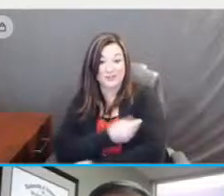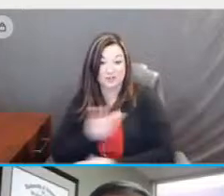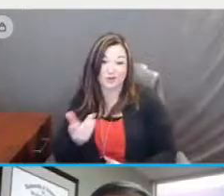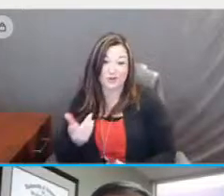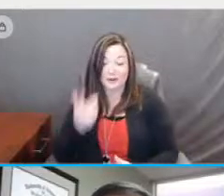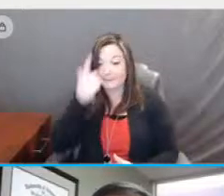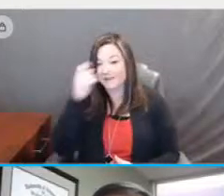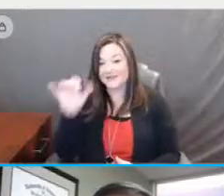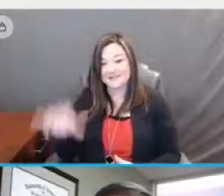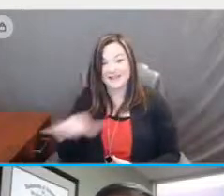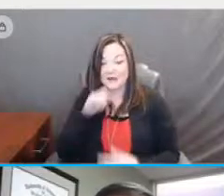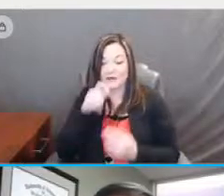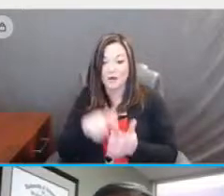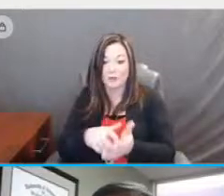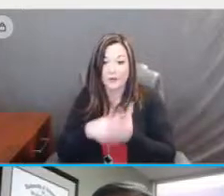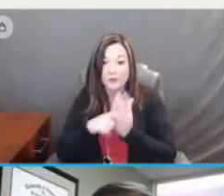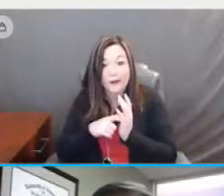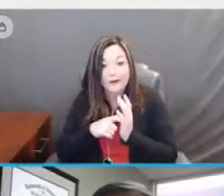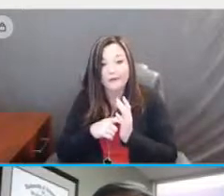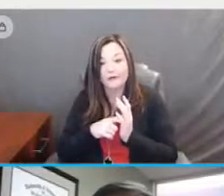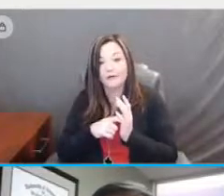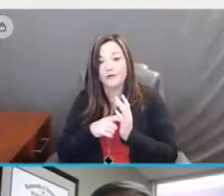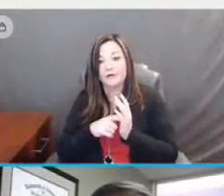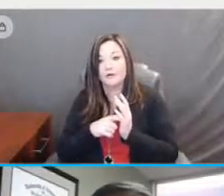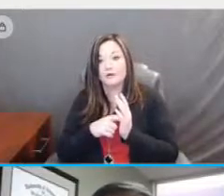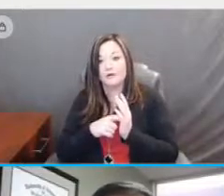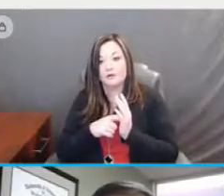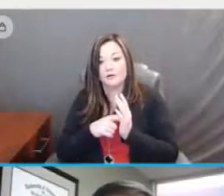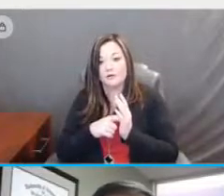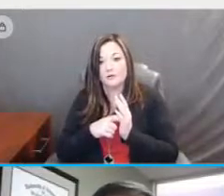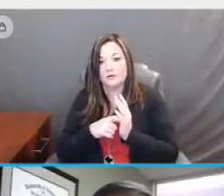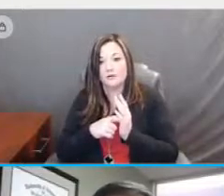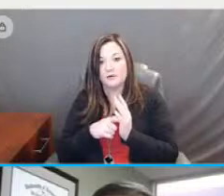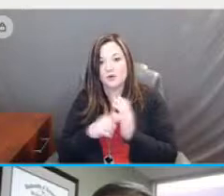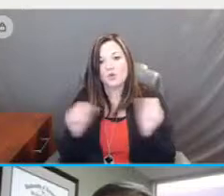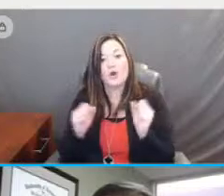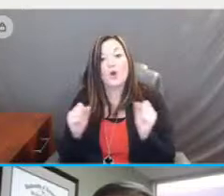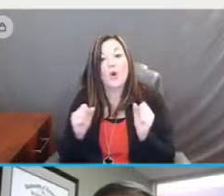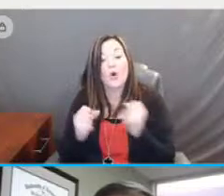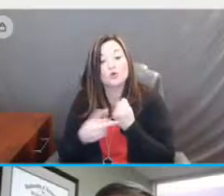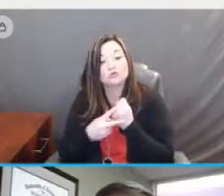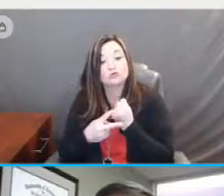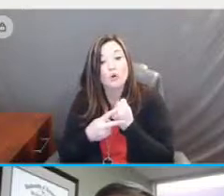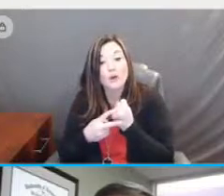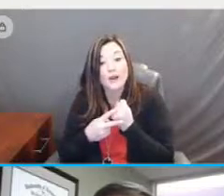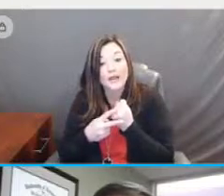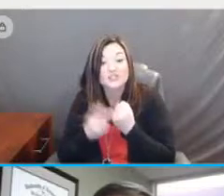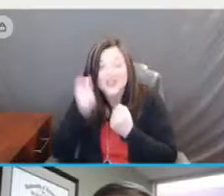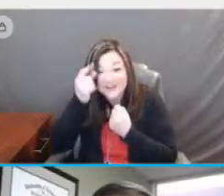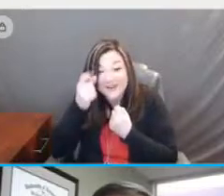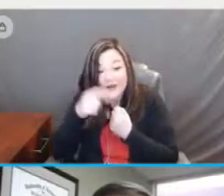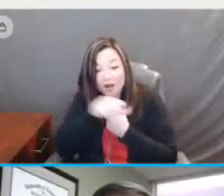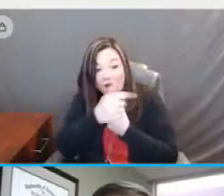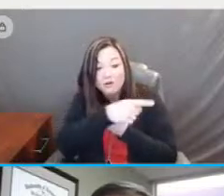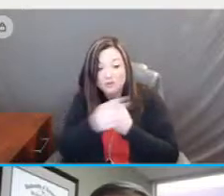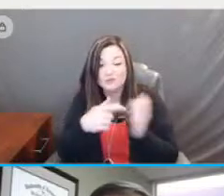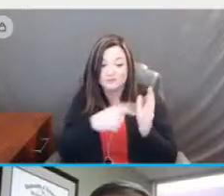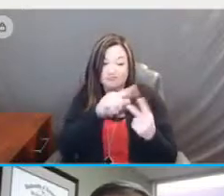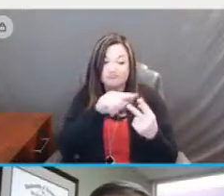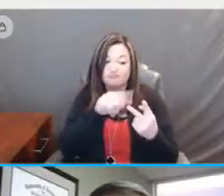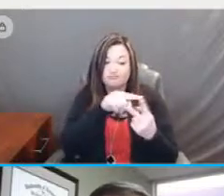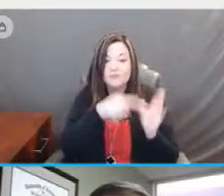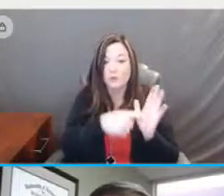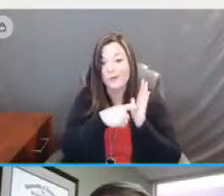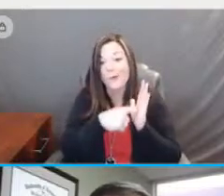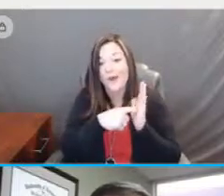doesn't require the cold storage that the other ones do, that it can